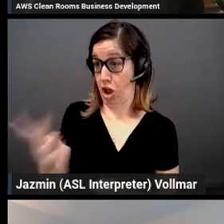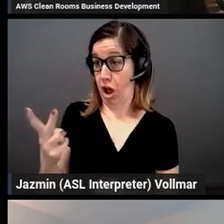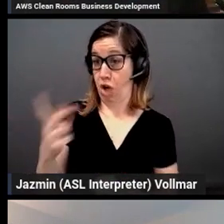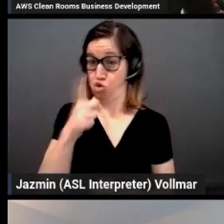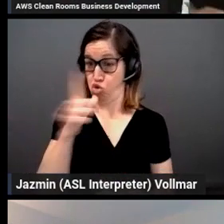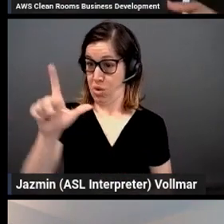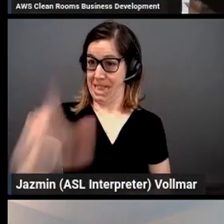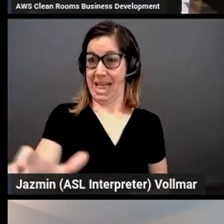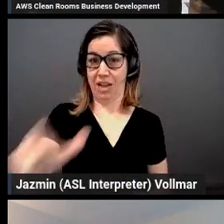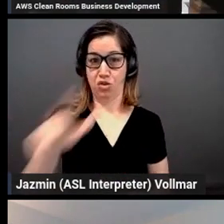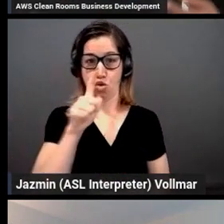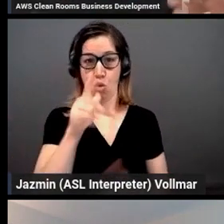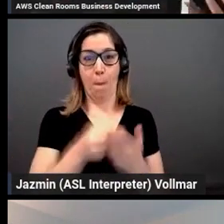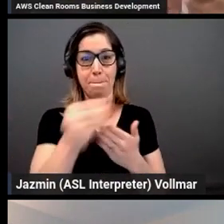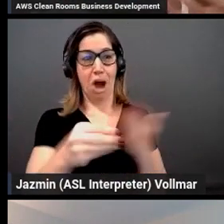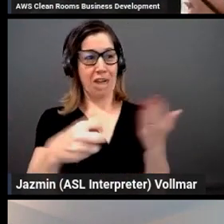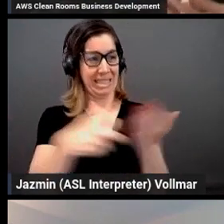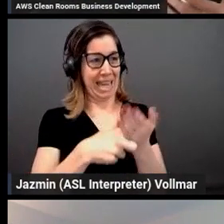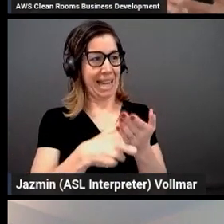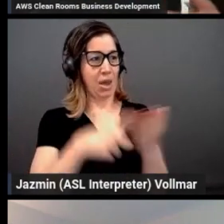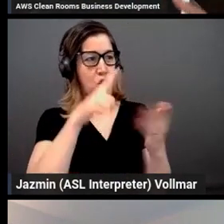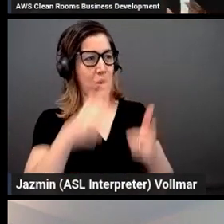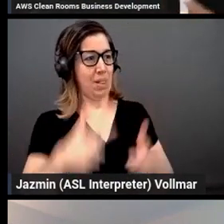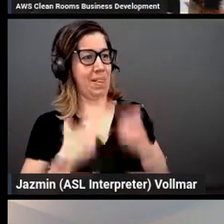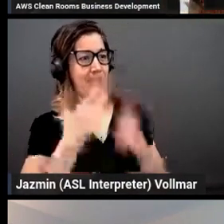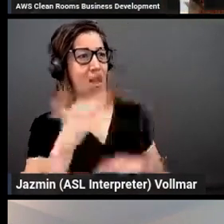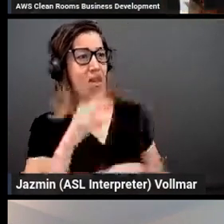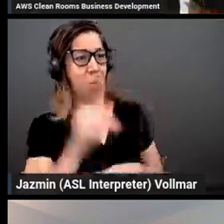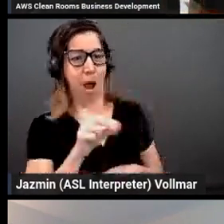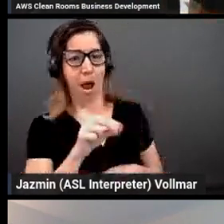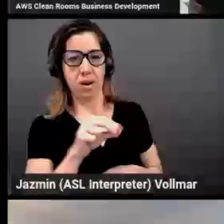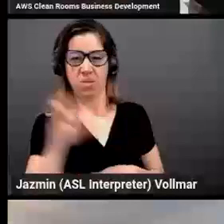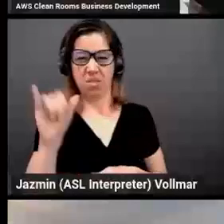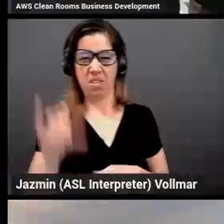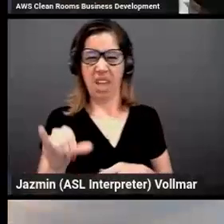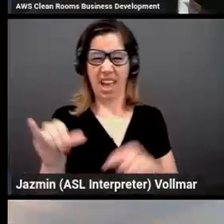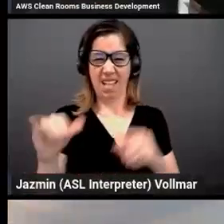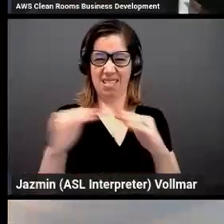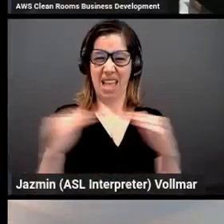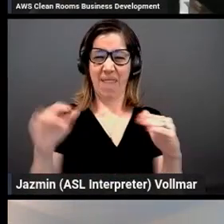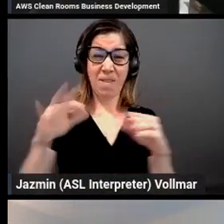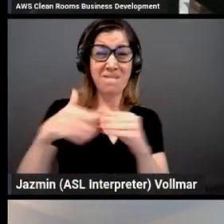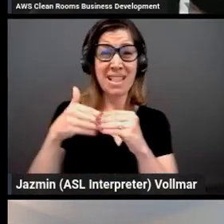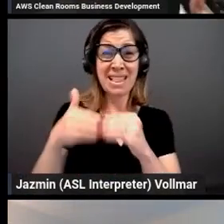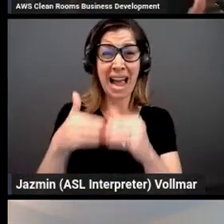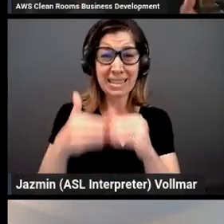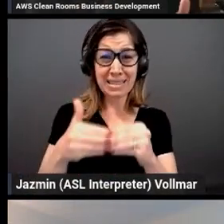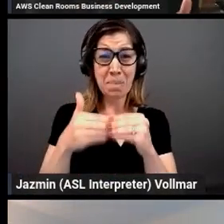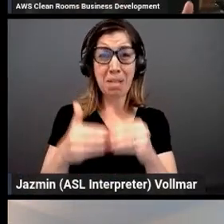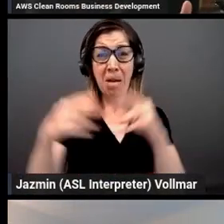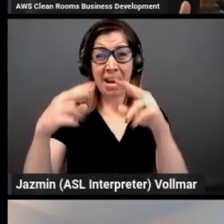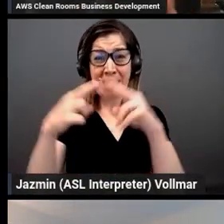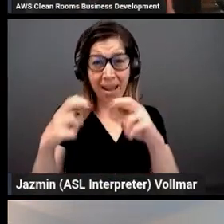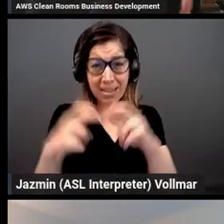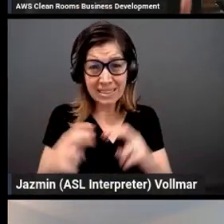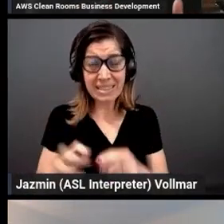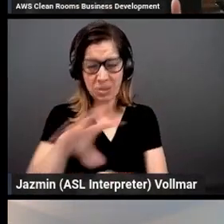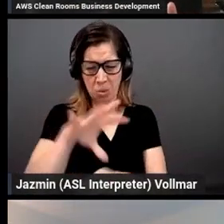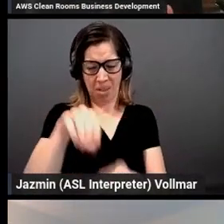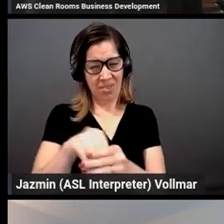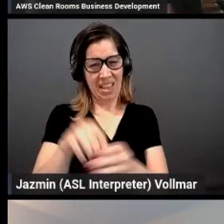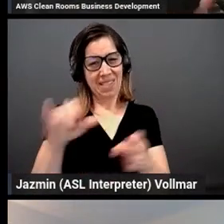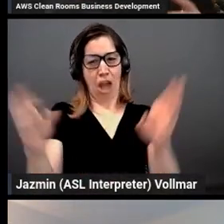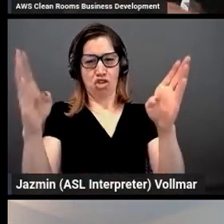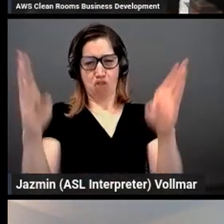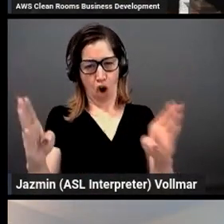in Colorado. So just that level of like flexible analysis, still within the guardrail set by